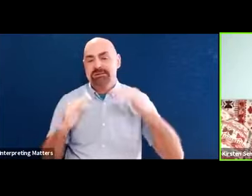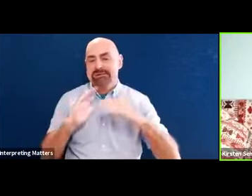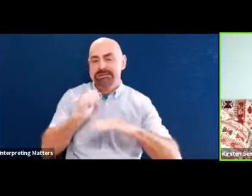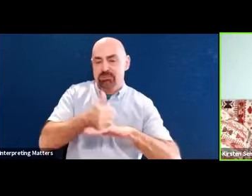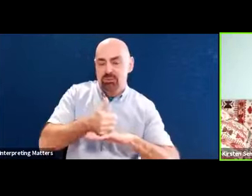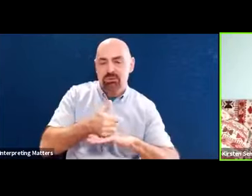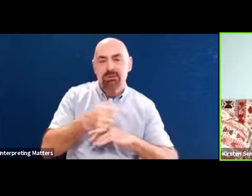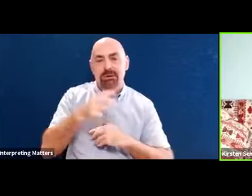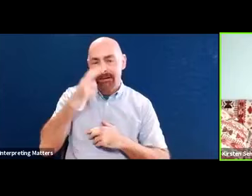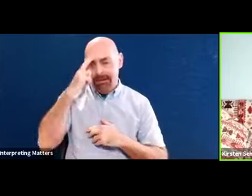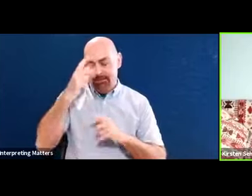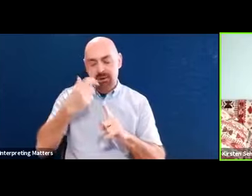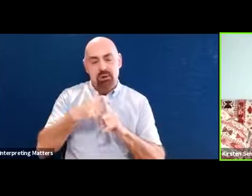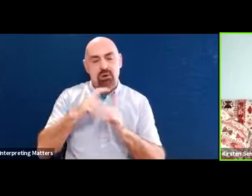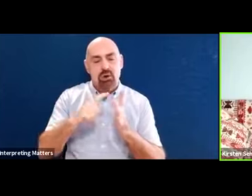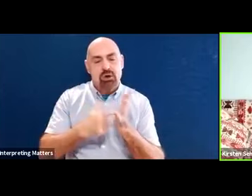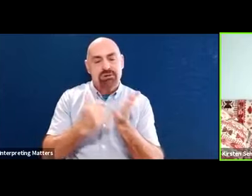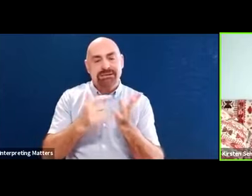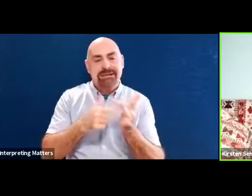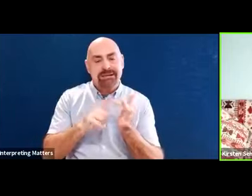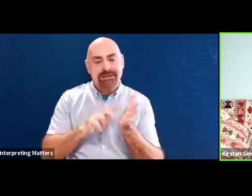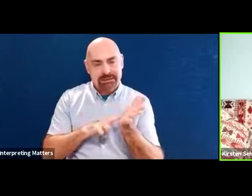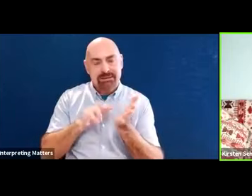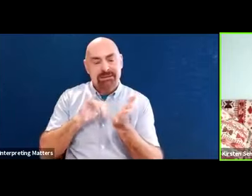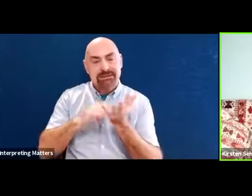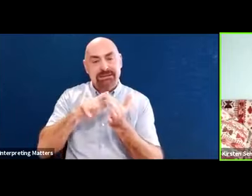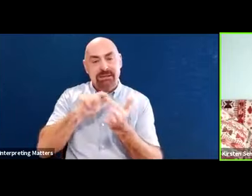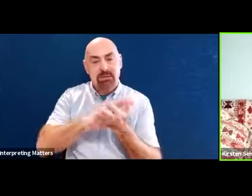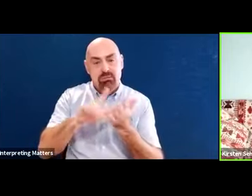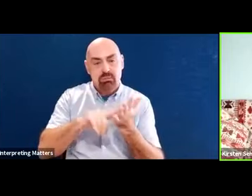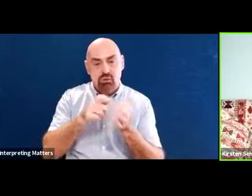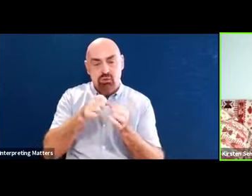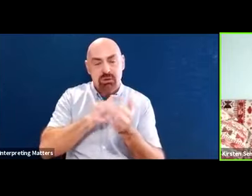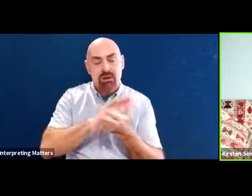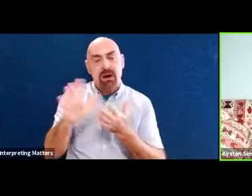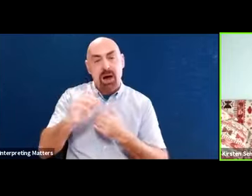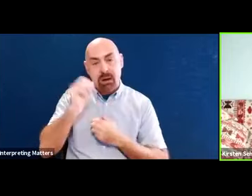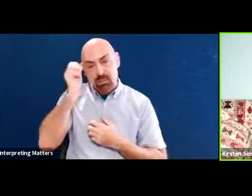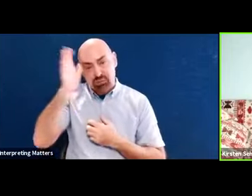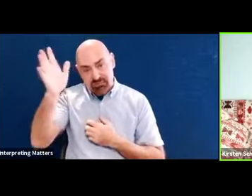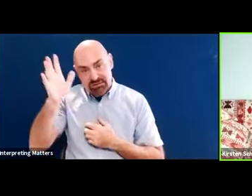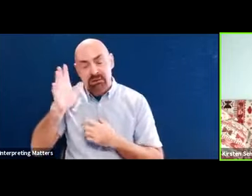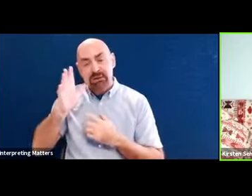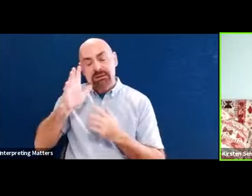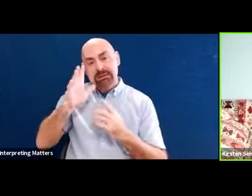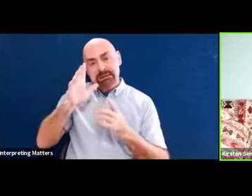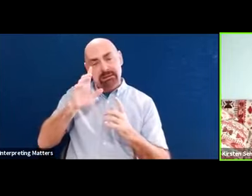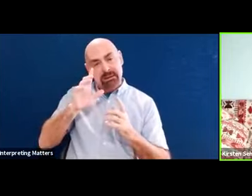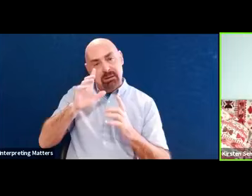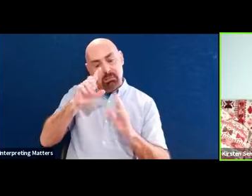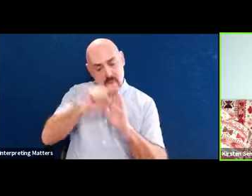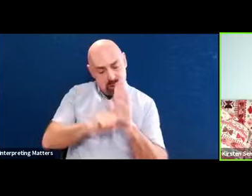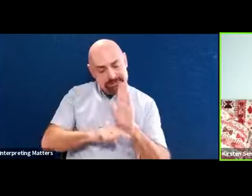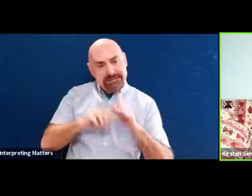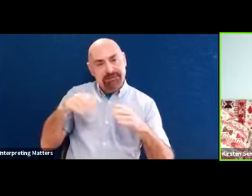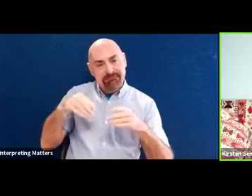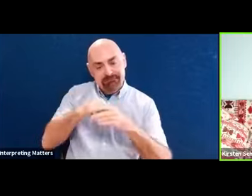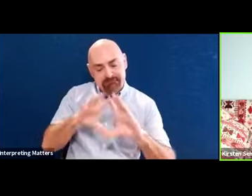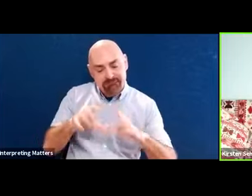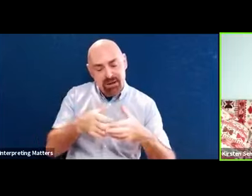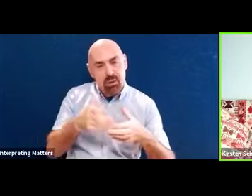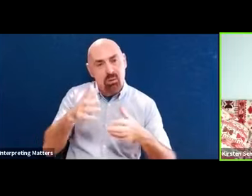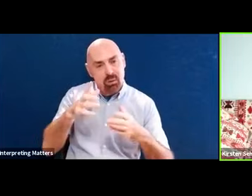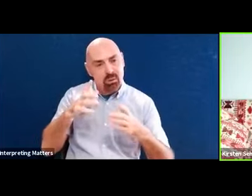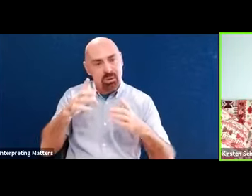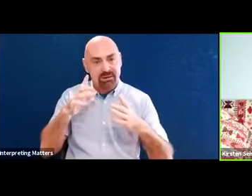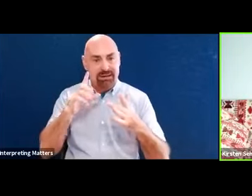is Kirsten Sehnbruch and I am a British Academy Global Professor and a Distinguished Policy Fellow at the International Inequalities Institute